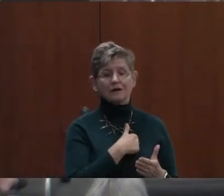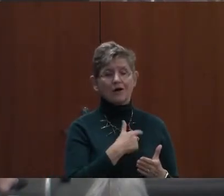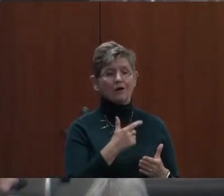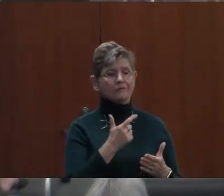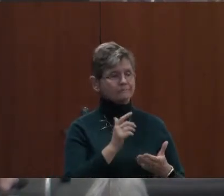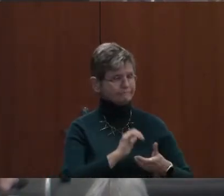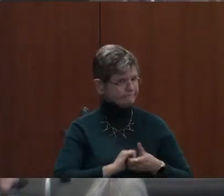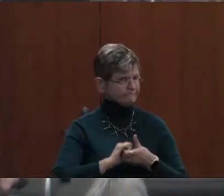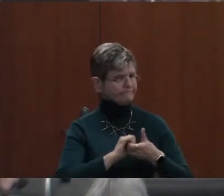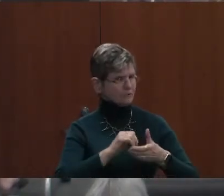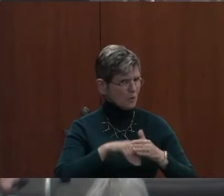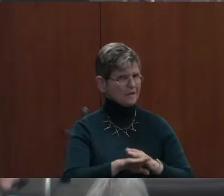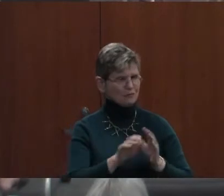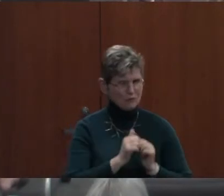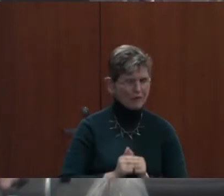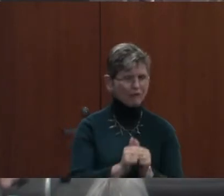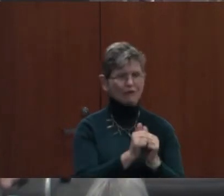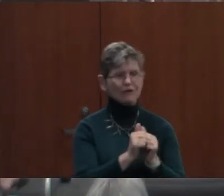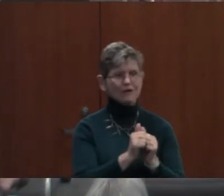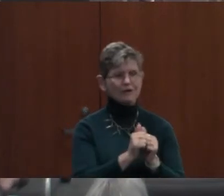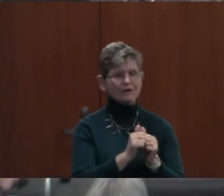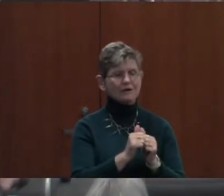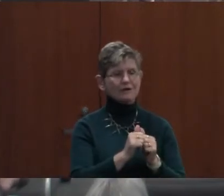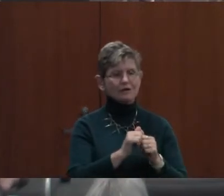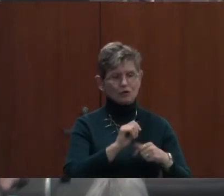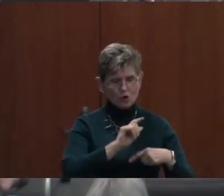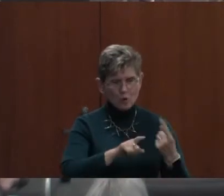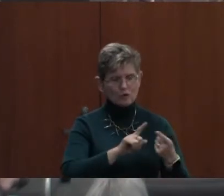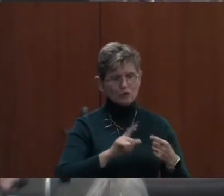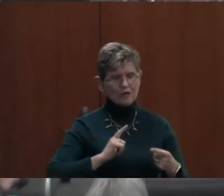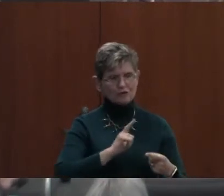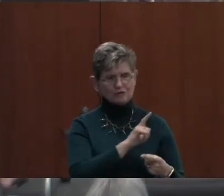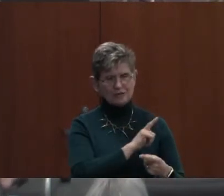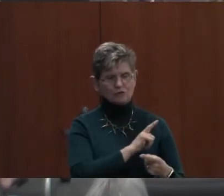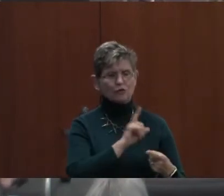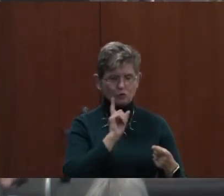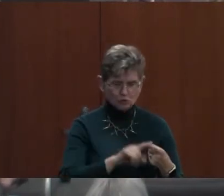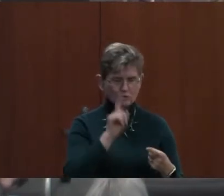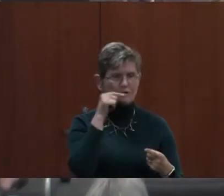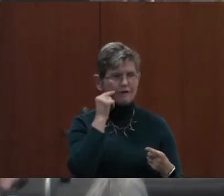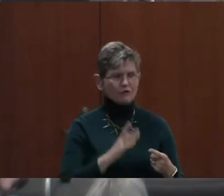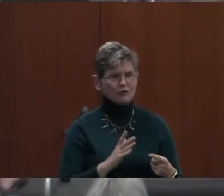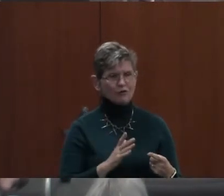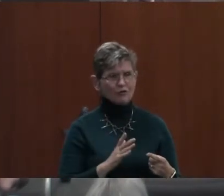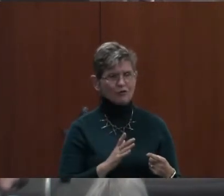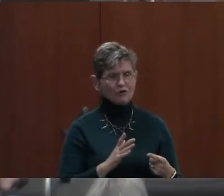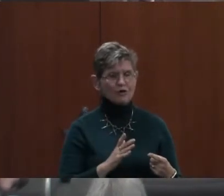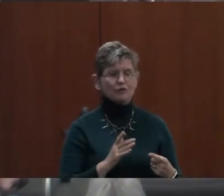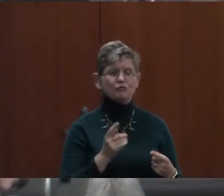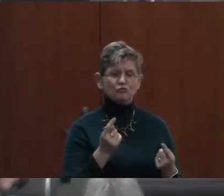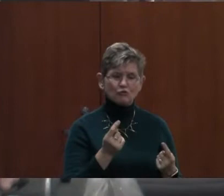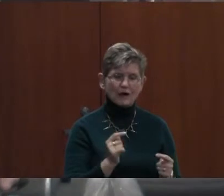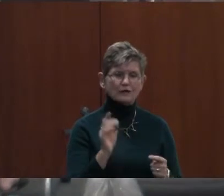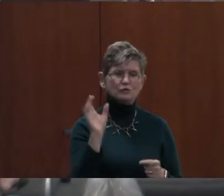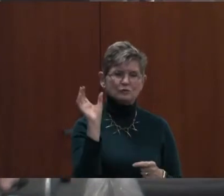together now to the legislature, but also to the governor, to seek